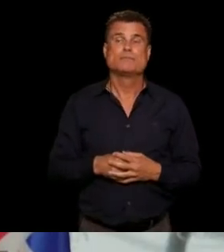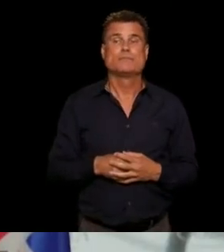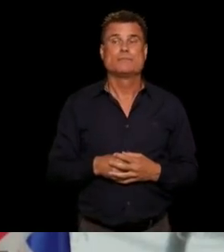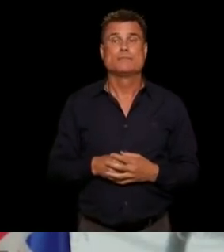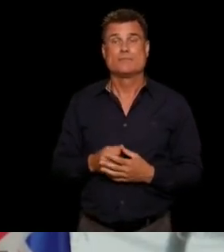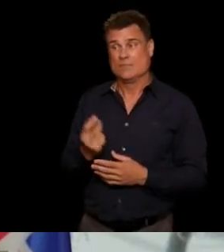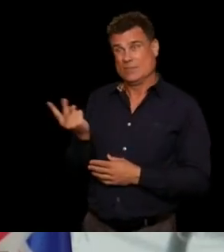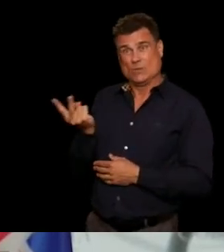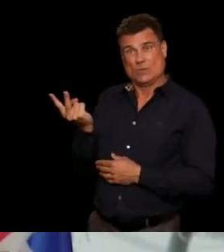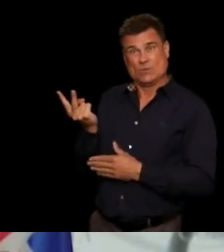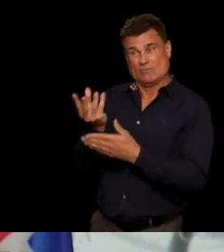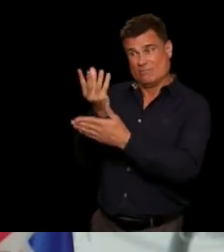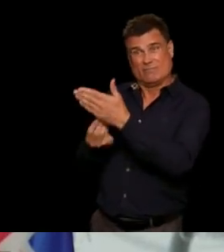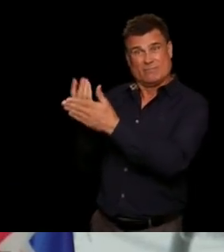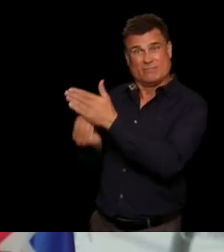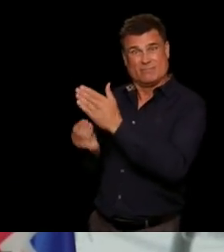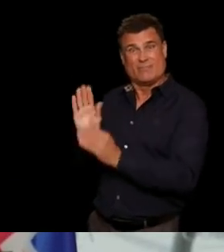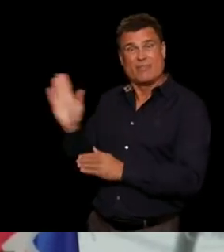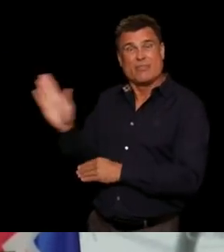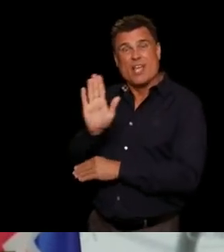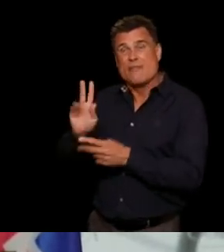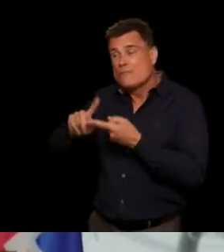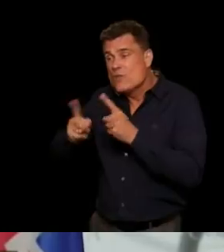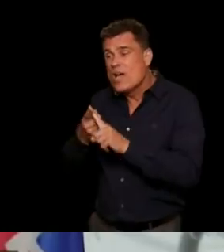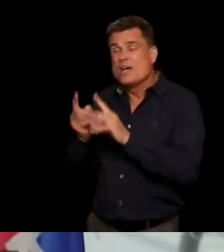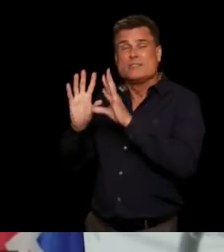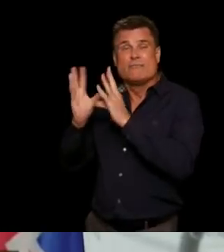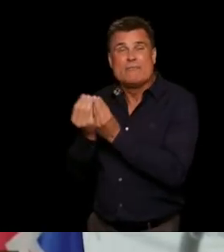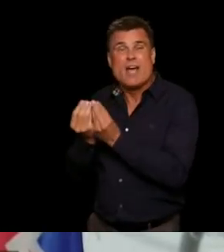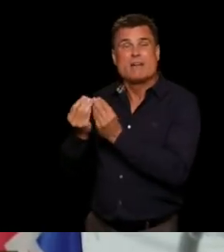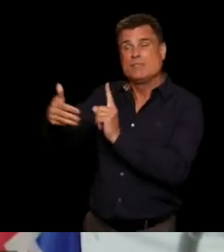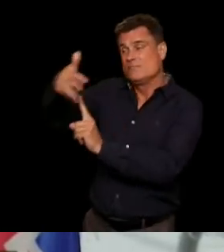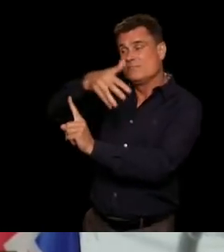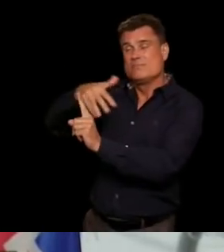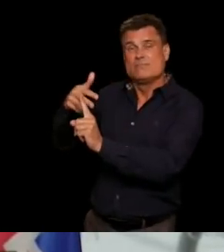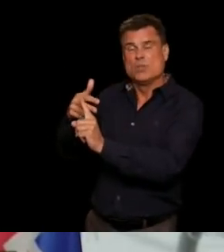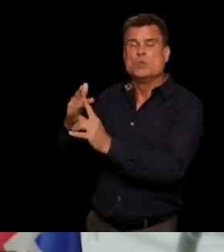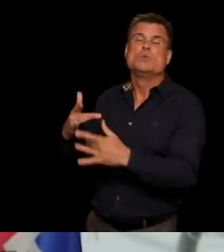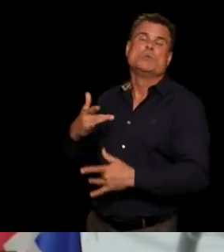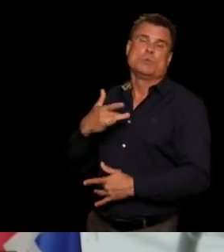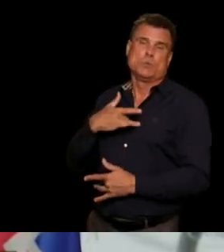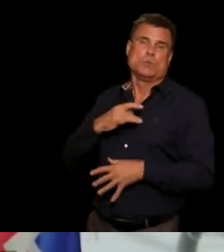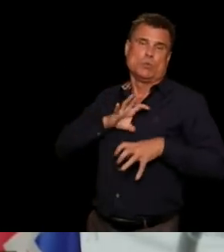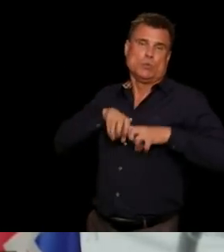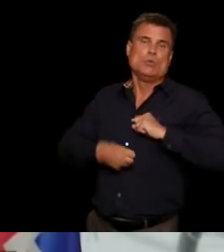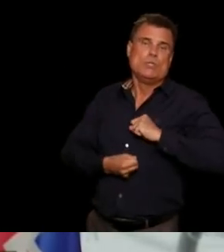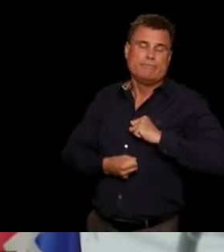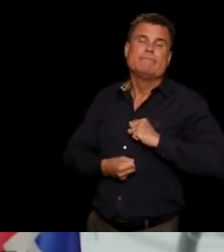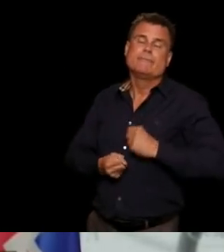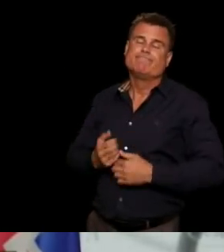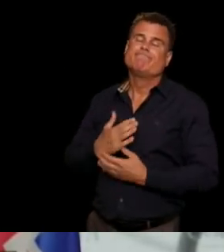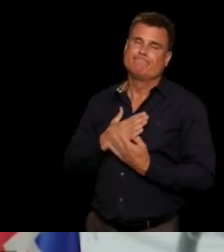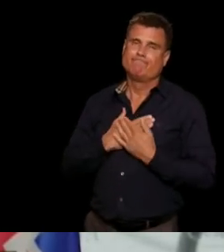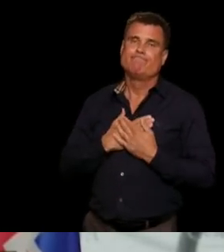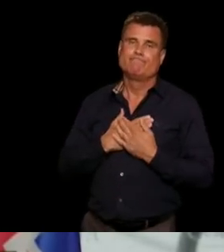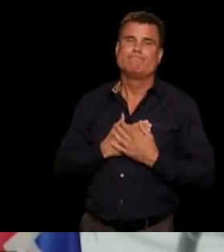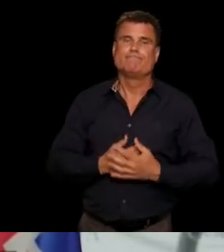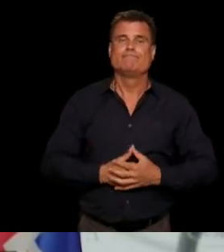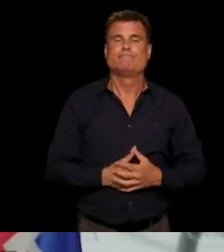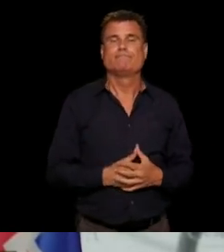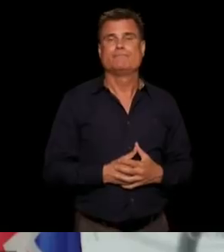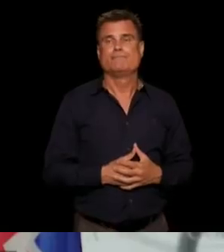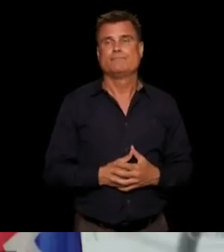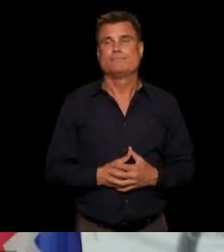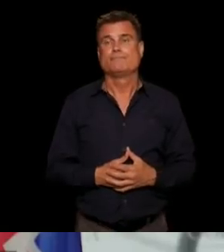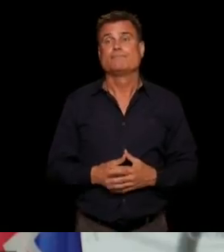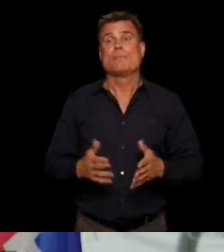those who have lost friends and loved ones during the COVID pandemic, and in particular to those who lost loved ones recently. At